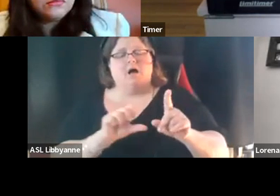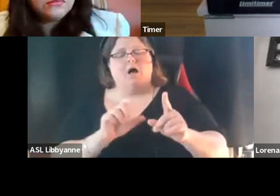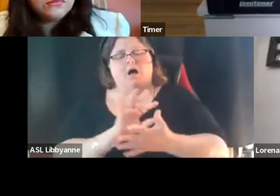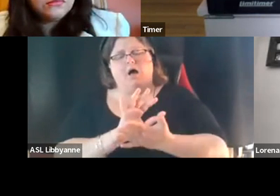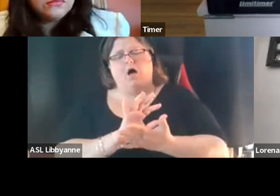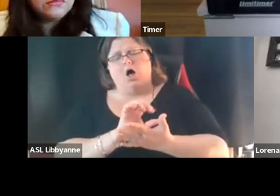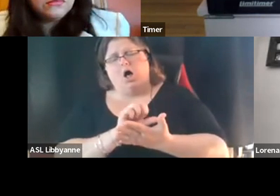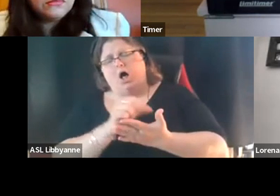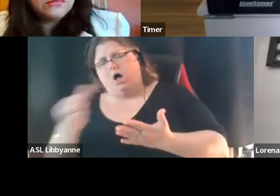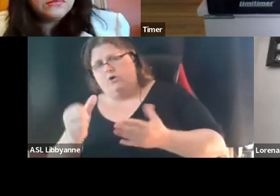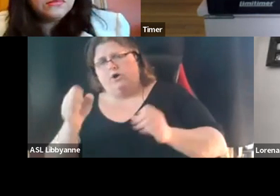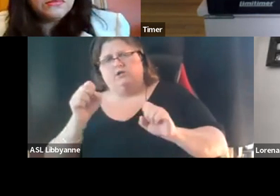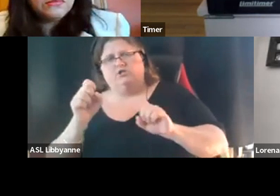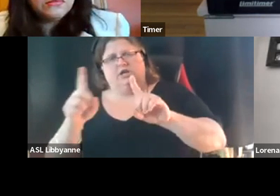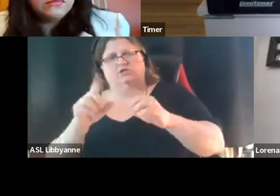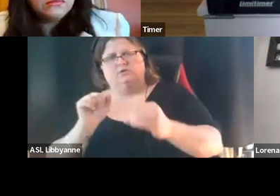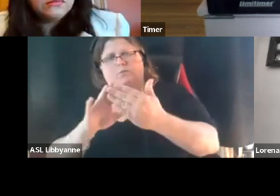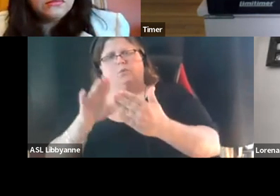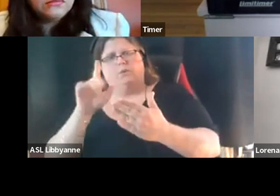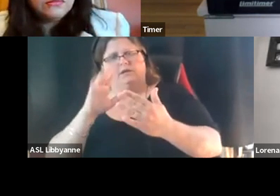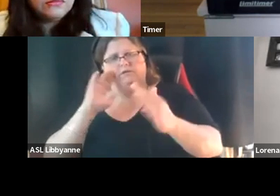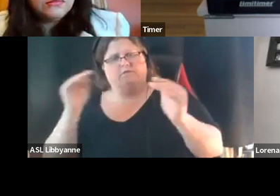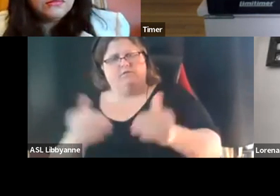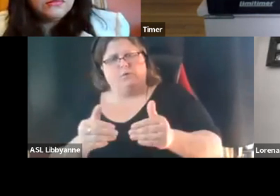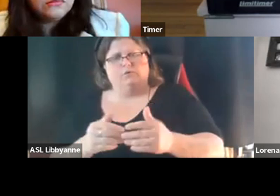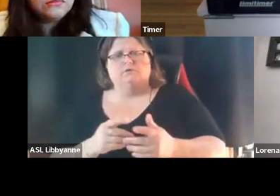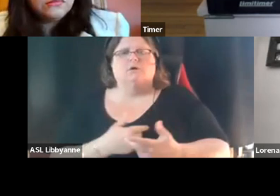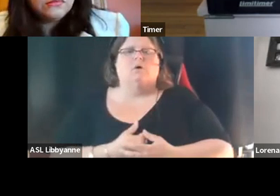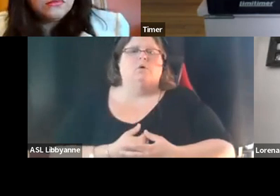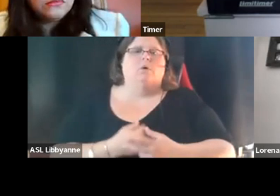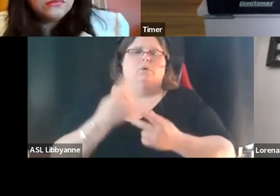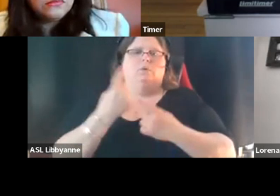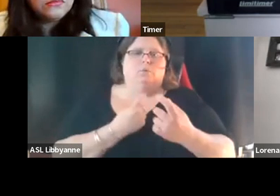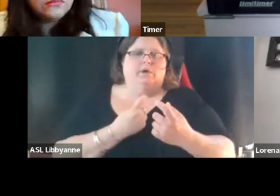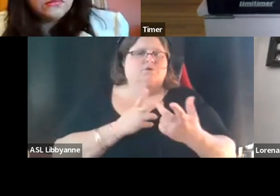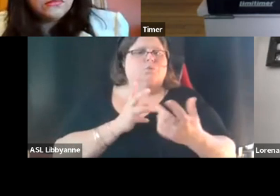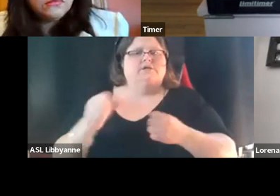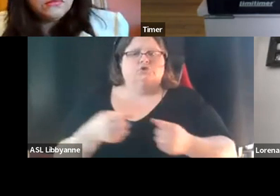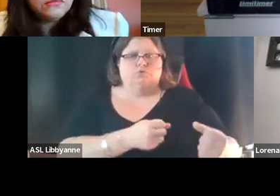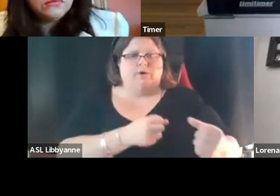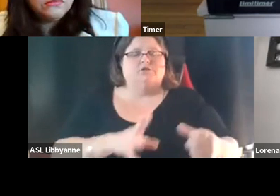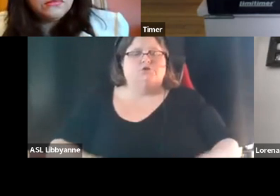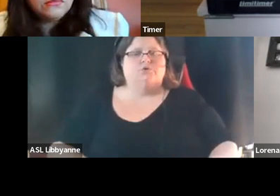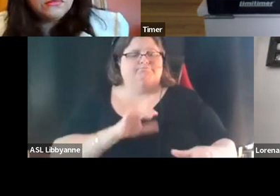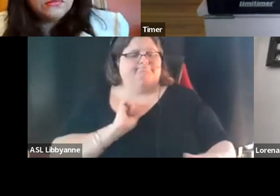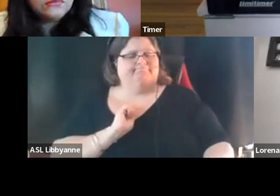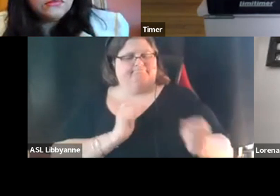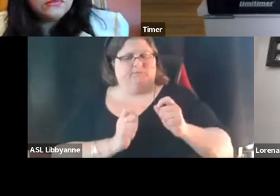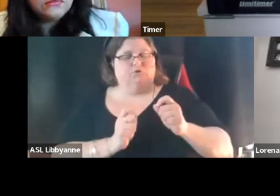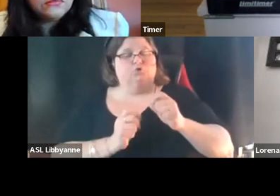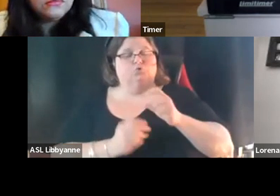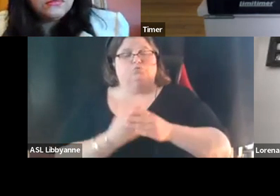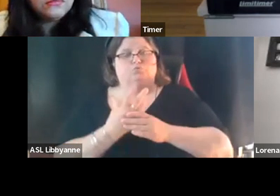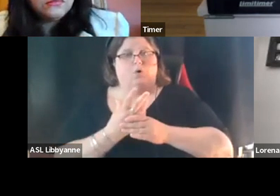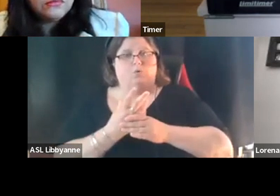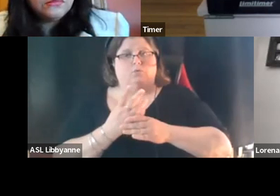that I would ask are, what strategies would you adopt to grow career pathways for grades 7 to 12 within